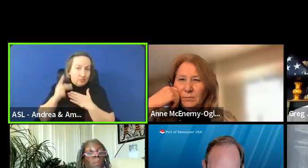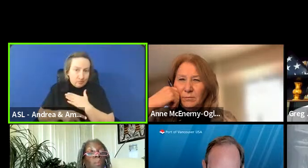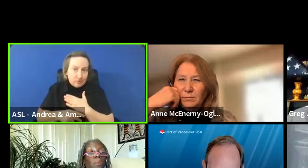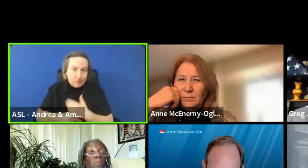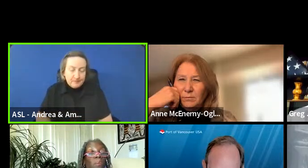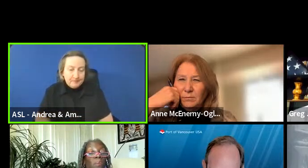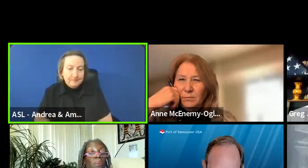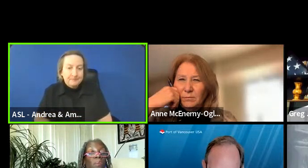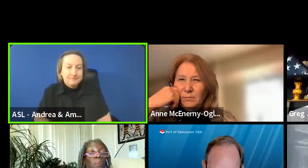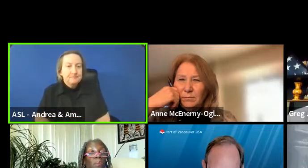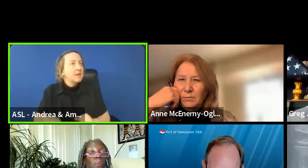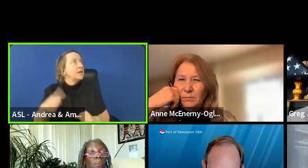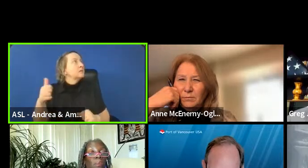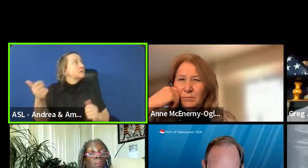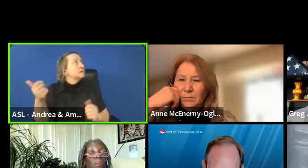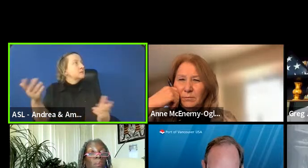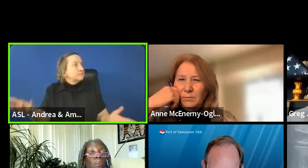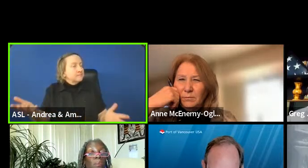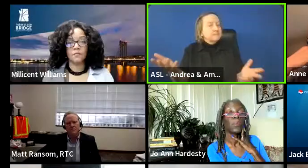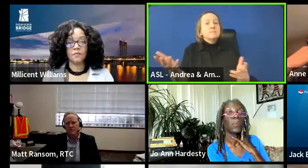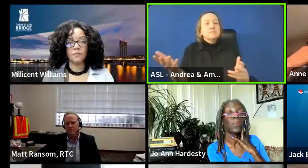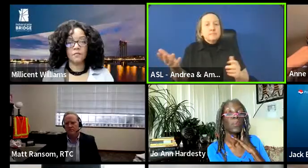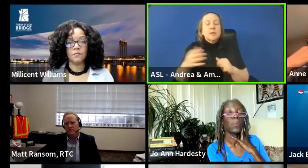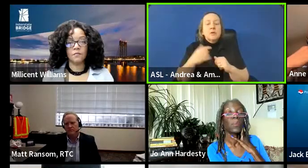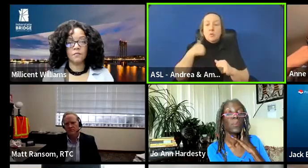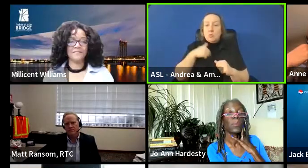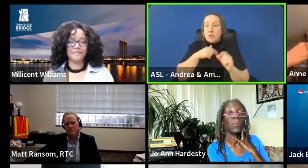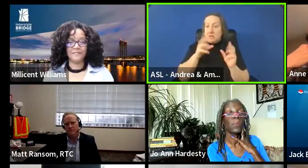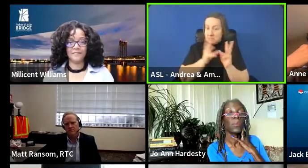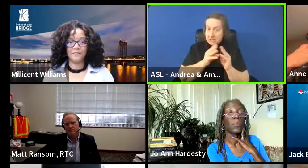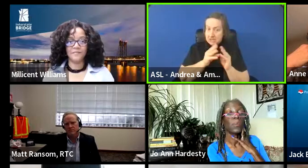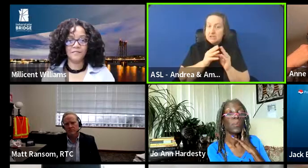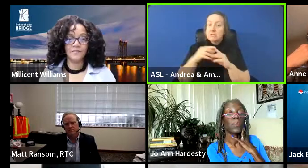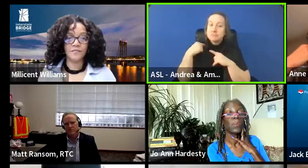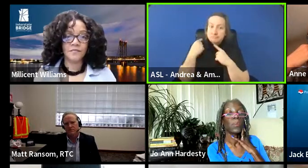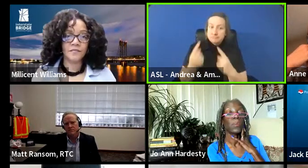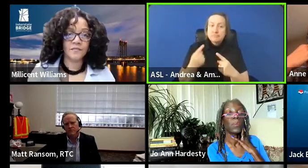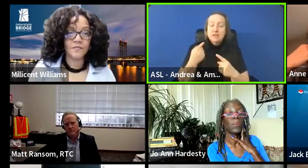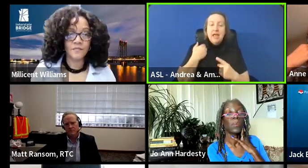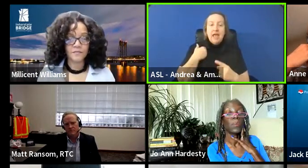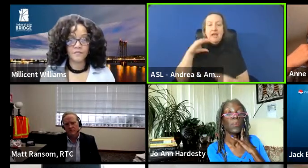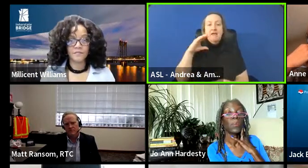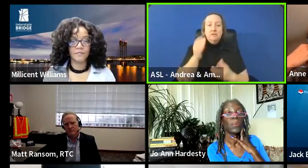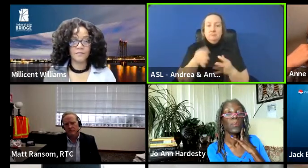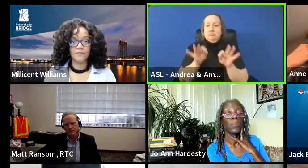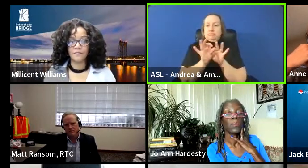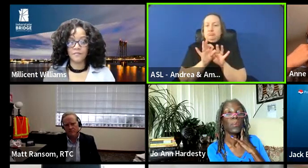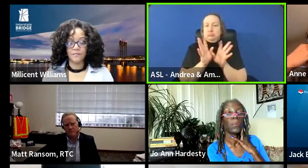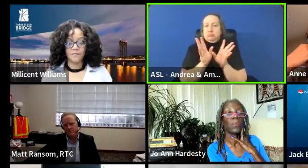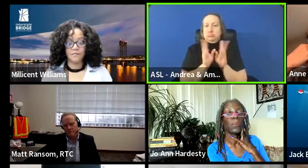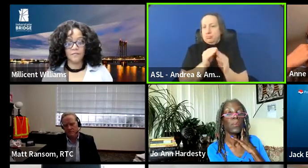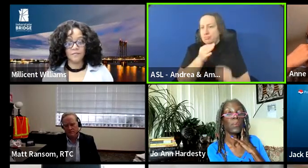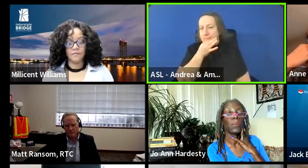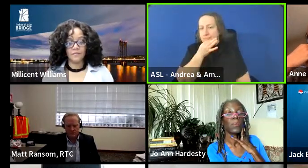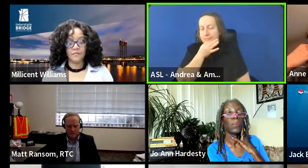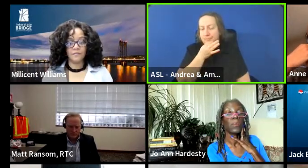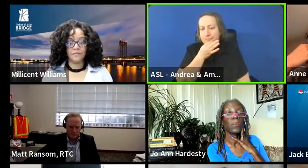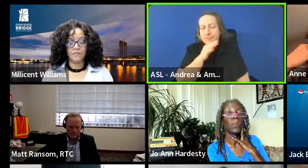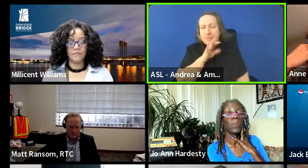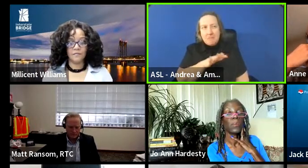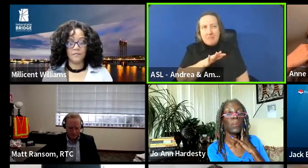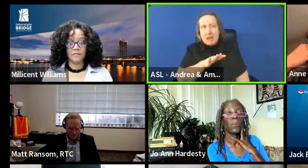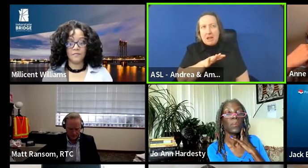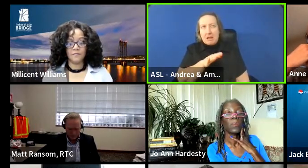What other things? We've been meeting. We have a critical meeting coming up in about a week